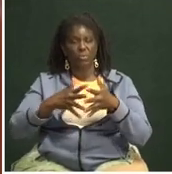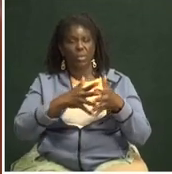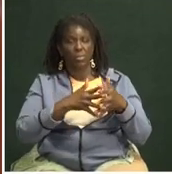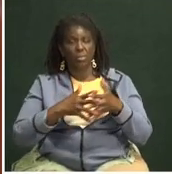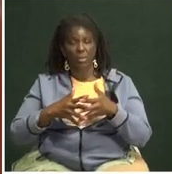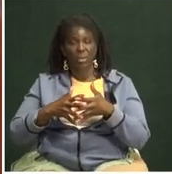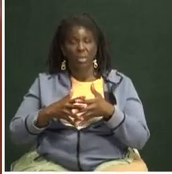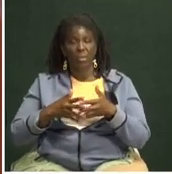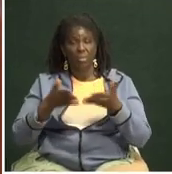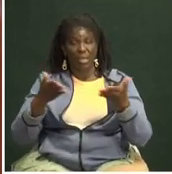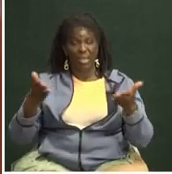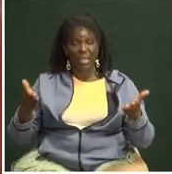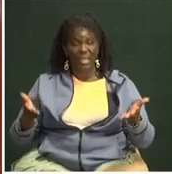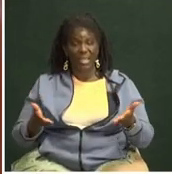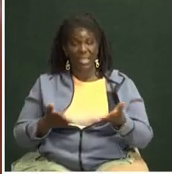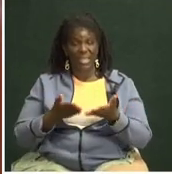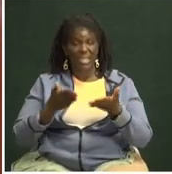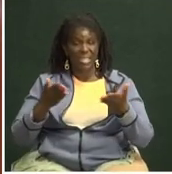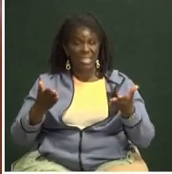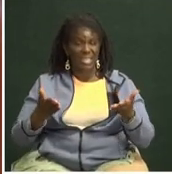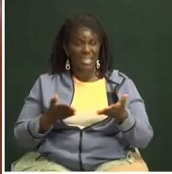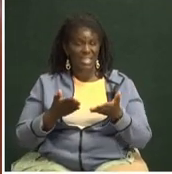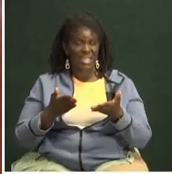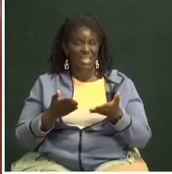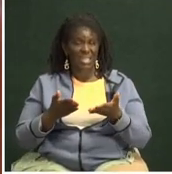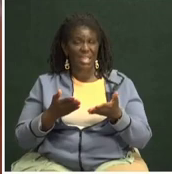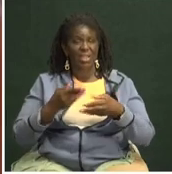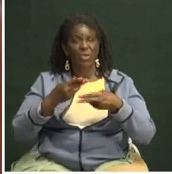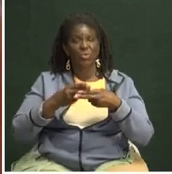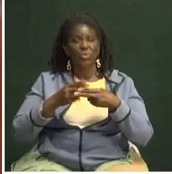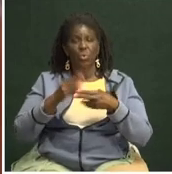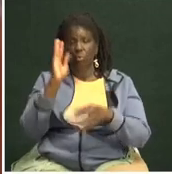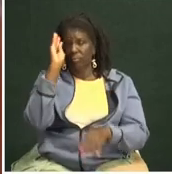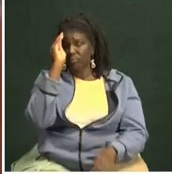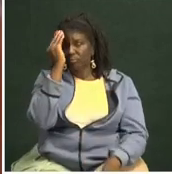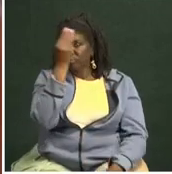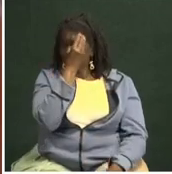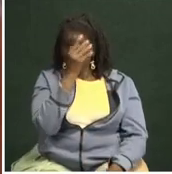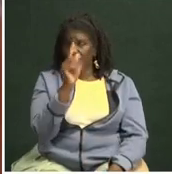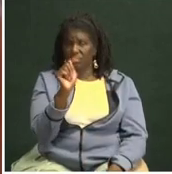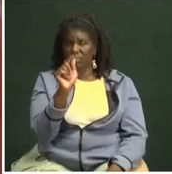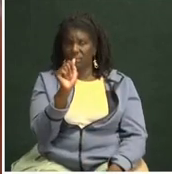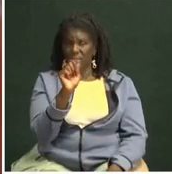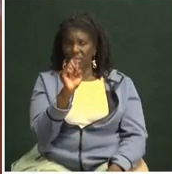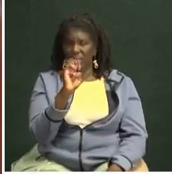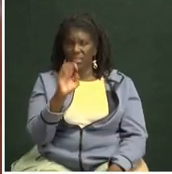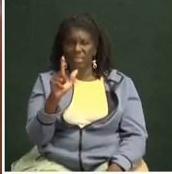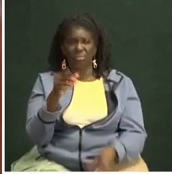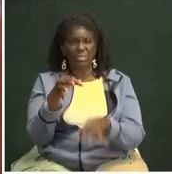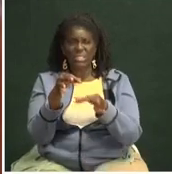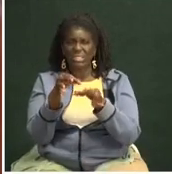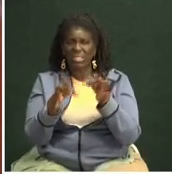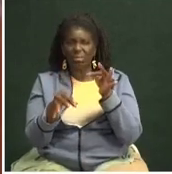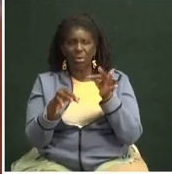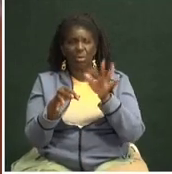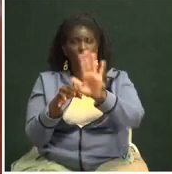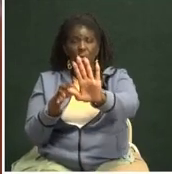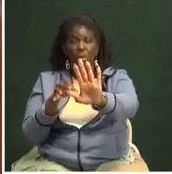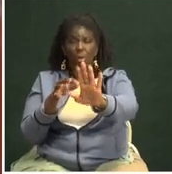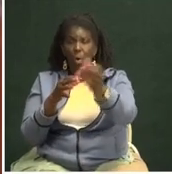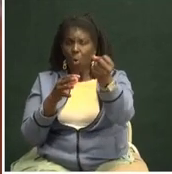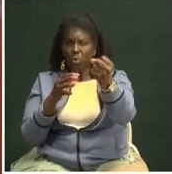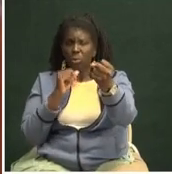it's very transactional. It's called moving your tassel. And it's very simple. Don't touch